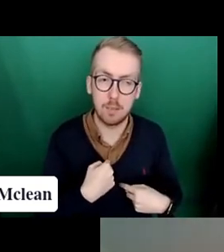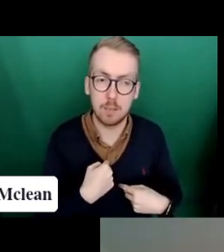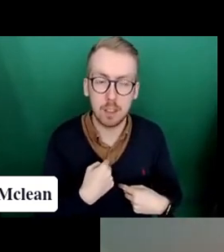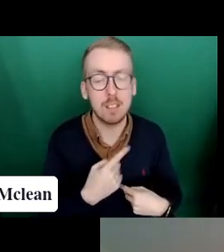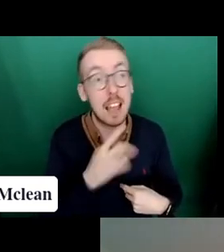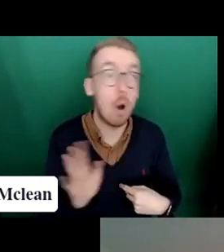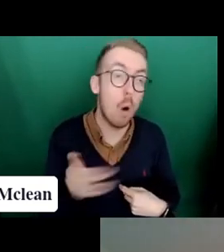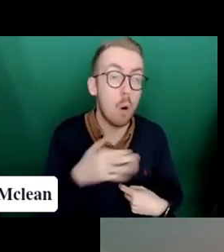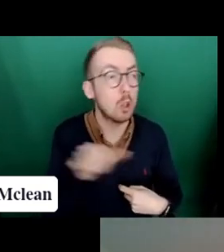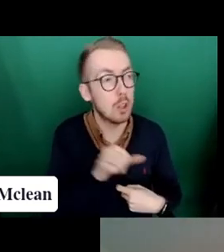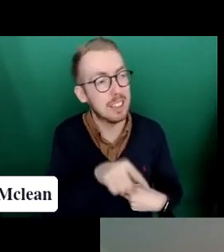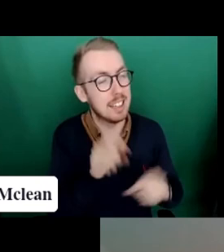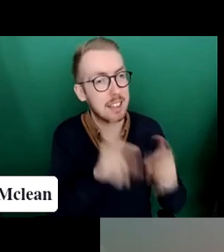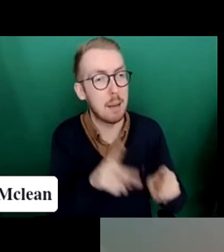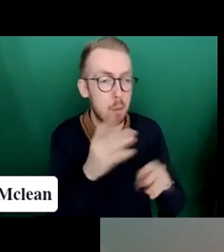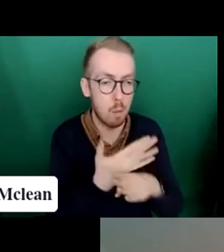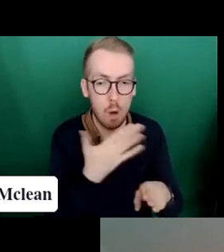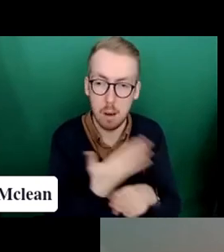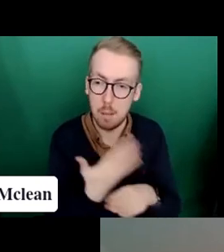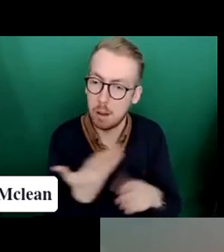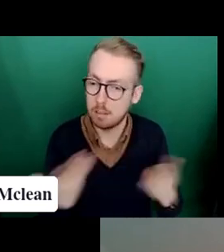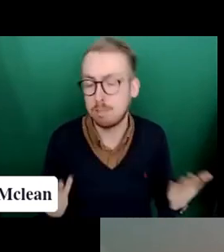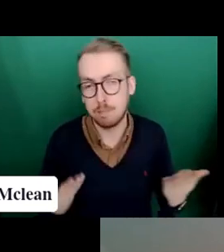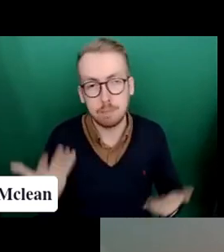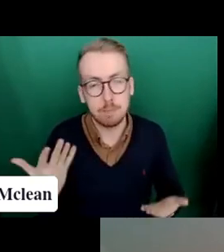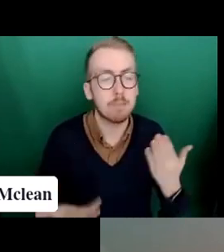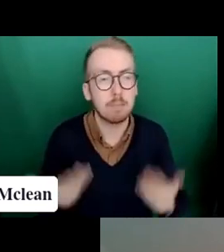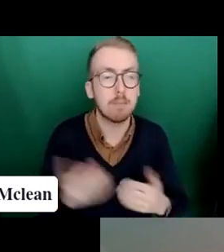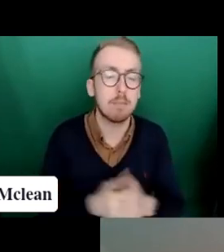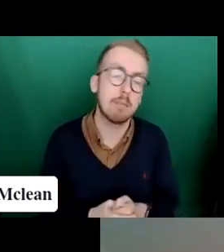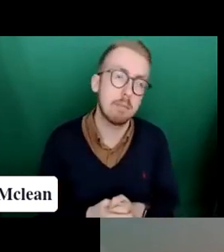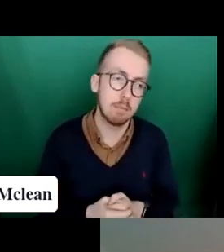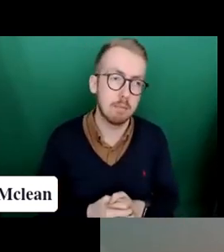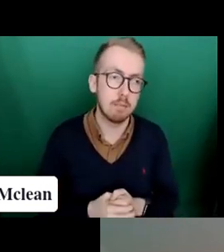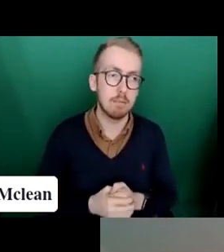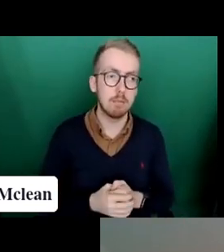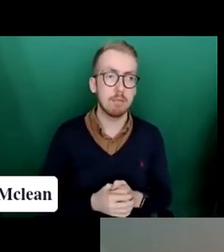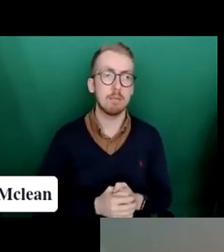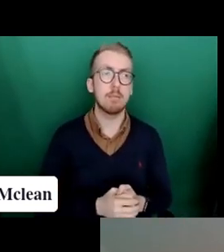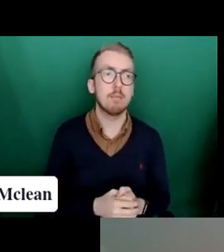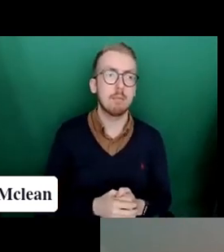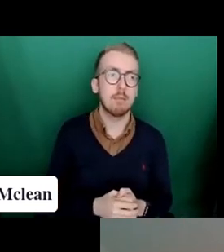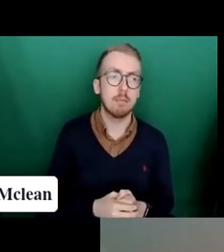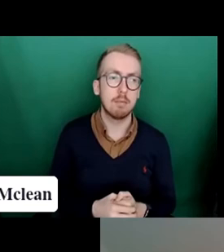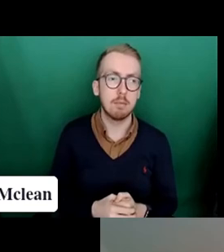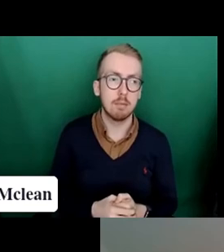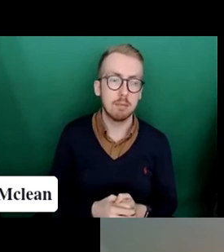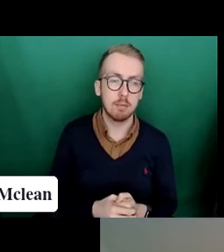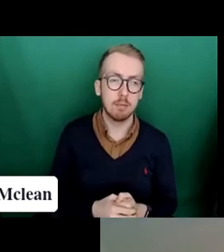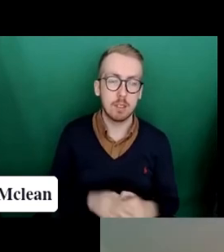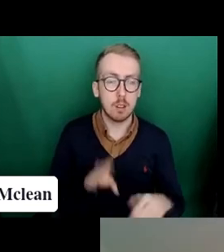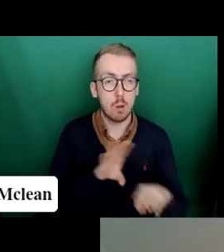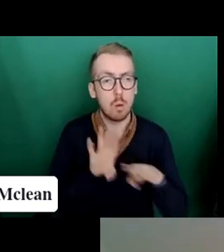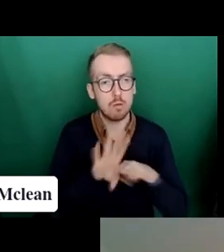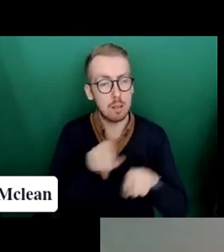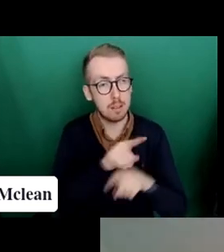but in an ideal world, that they want to they train. So we train them as learning development